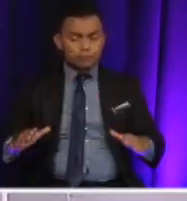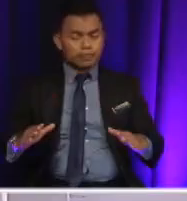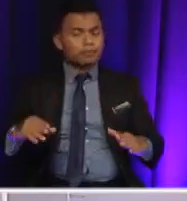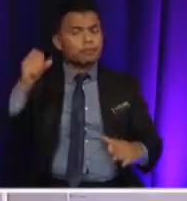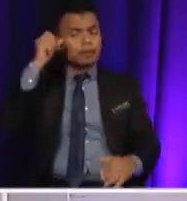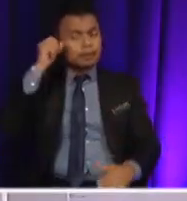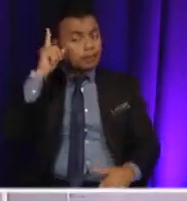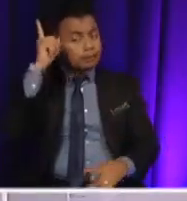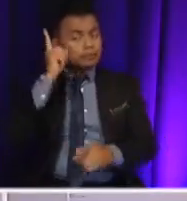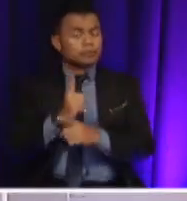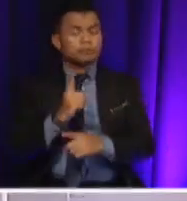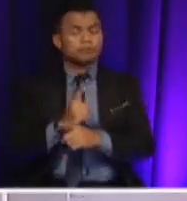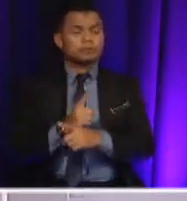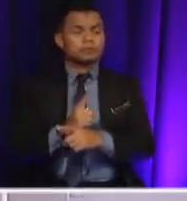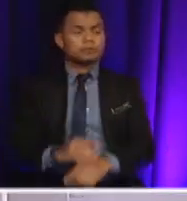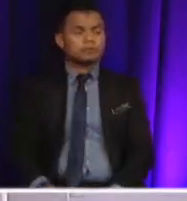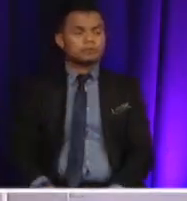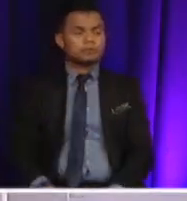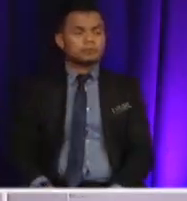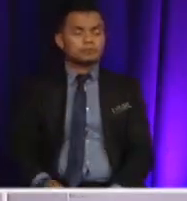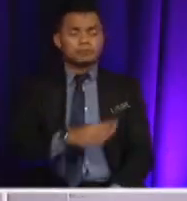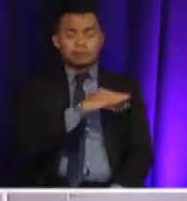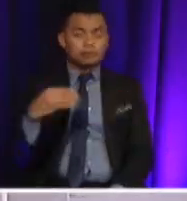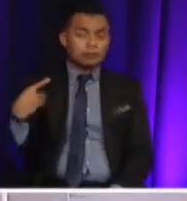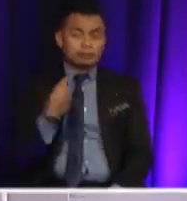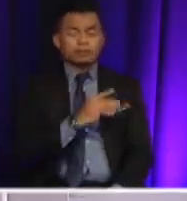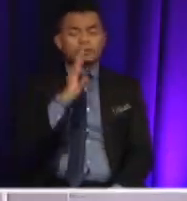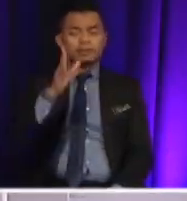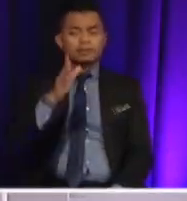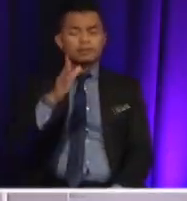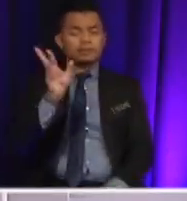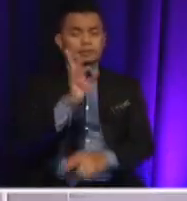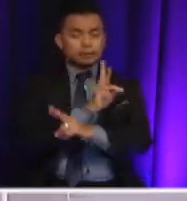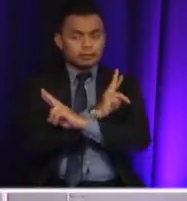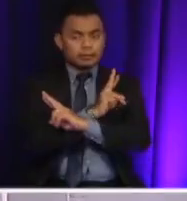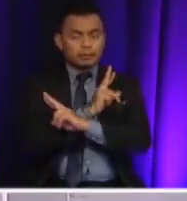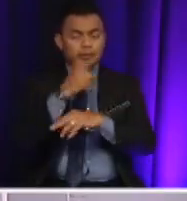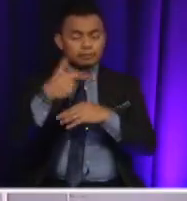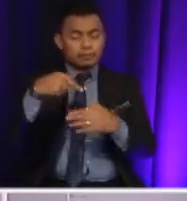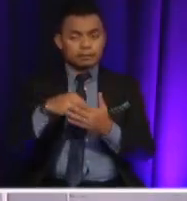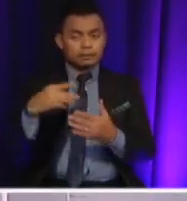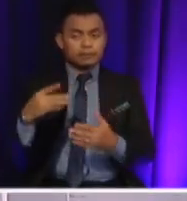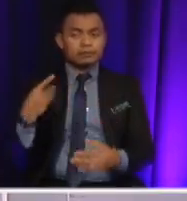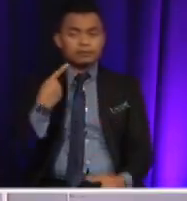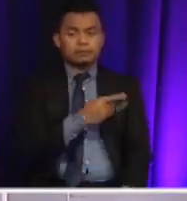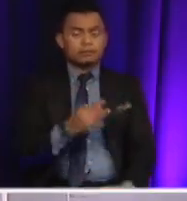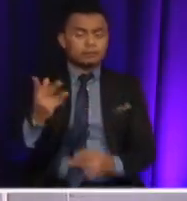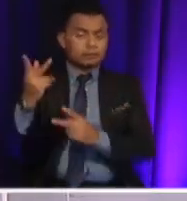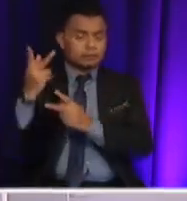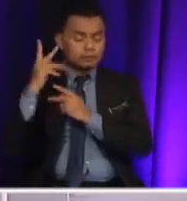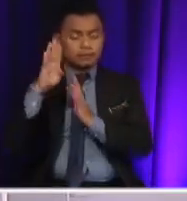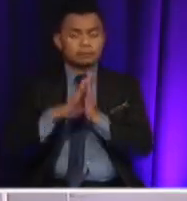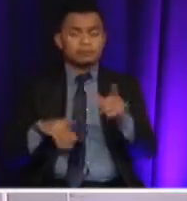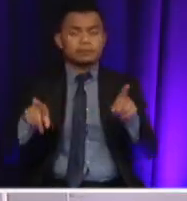today. Keep that in mind, and we are going to be going for a very short break, and we'll come back to learn and understand more about this amazing poem